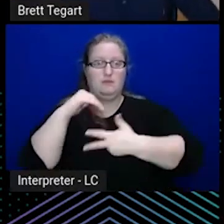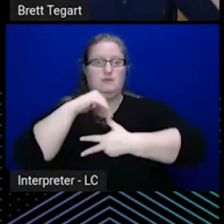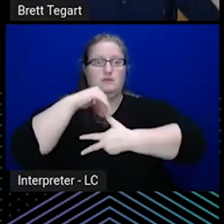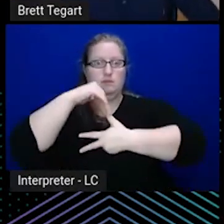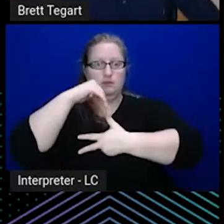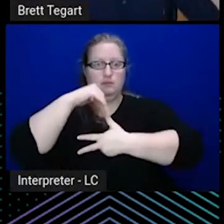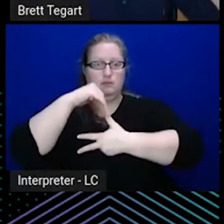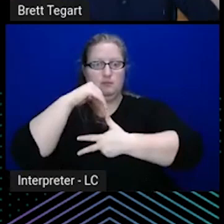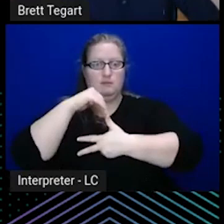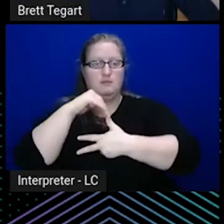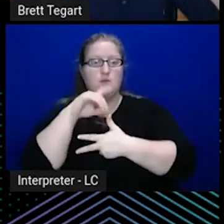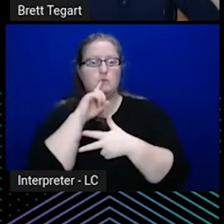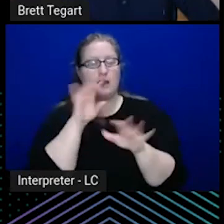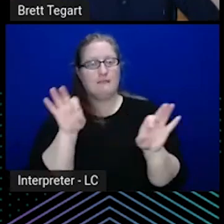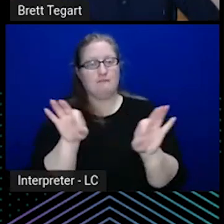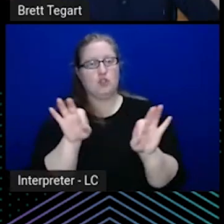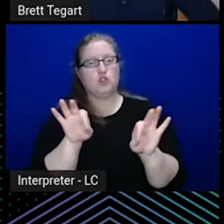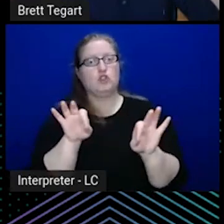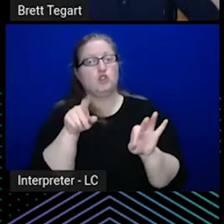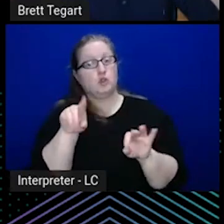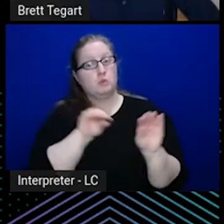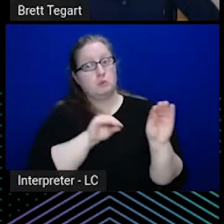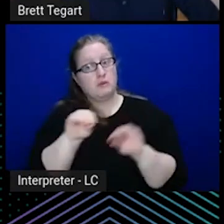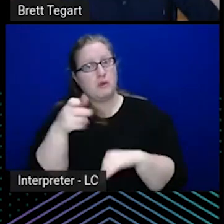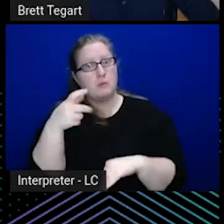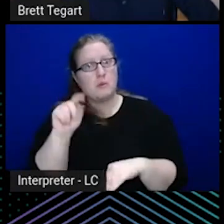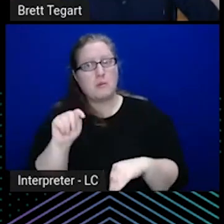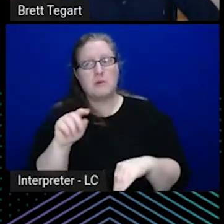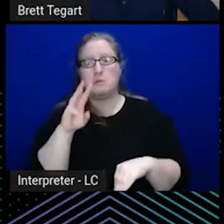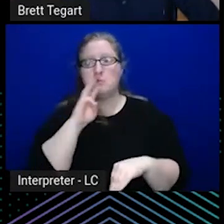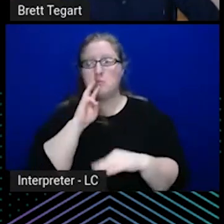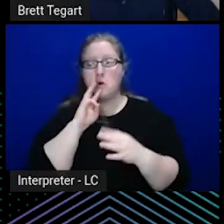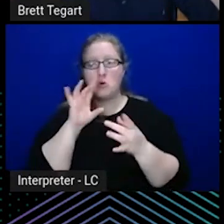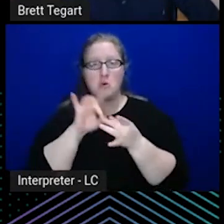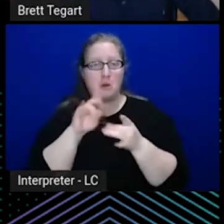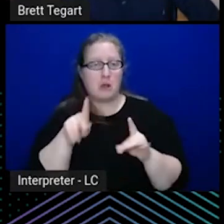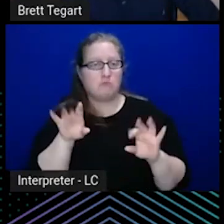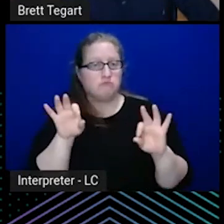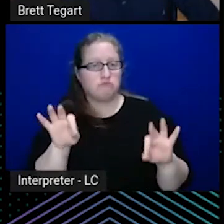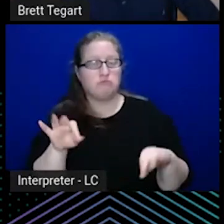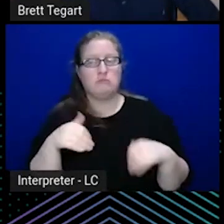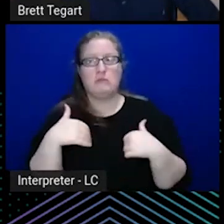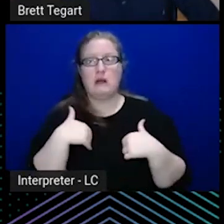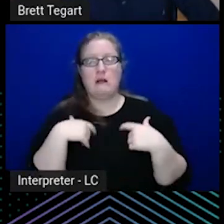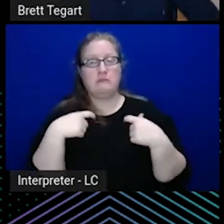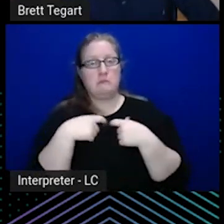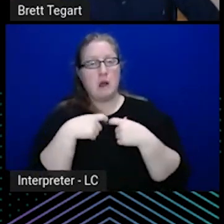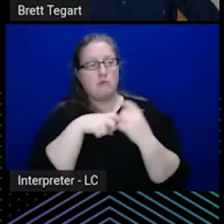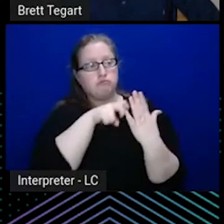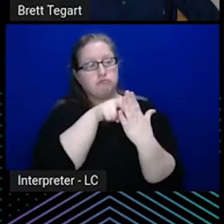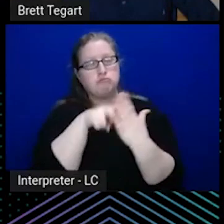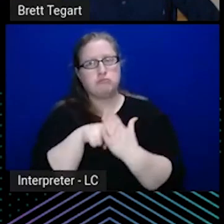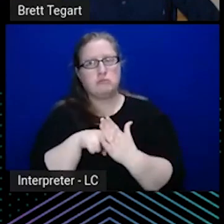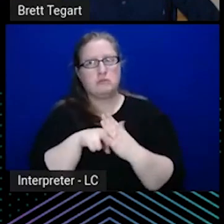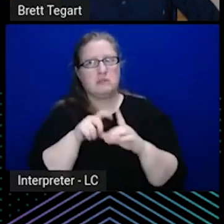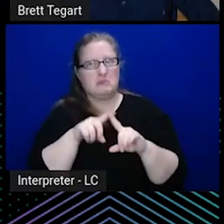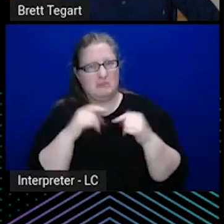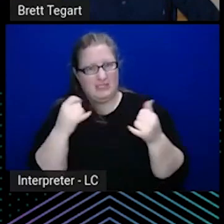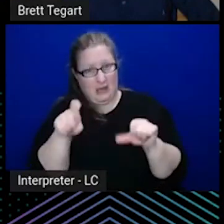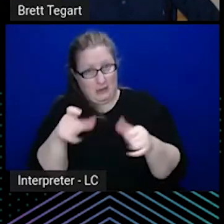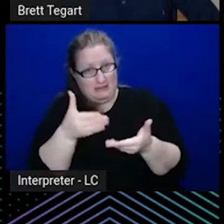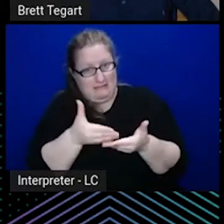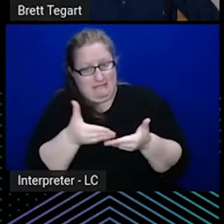furnishing. You move into an apartment, you have water, you have power outlets, but you need your stuff, right? Your